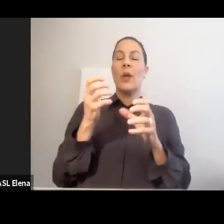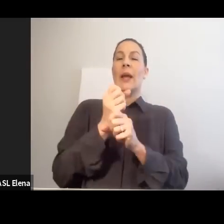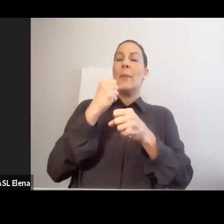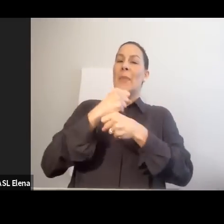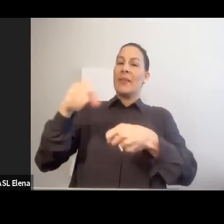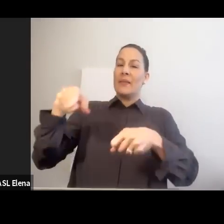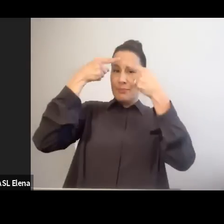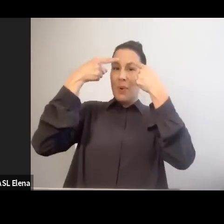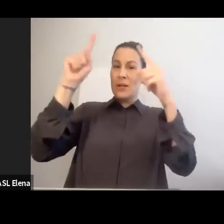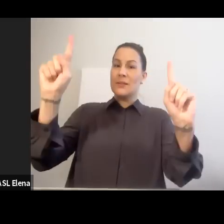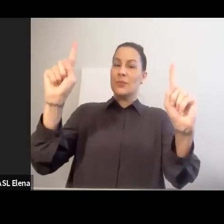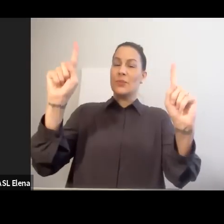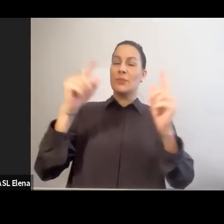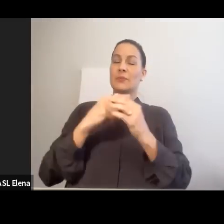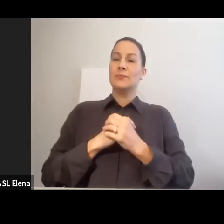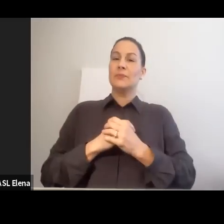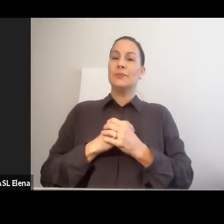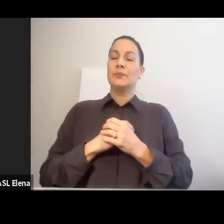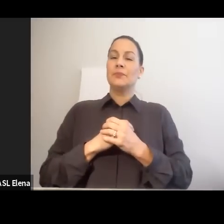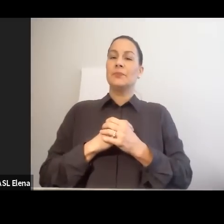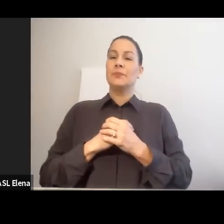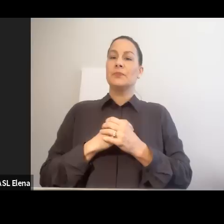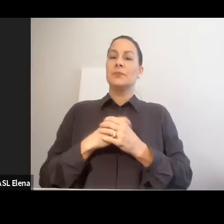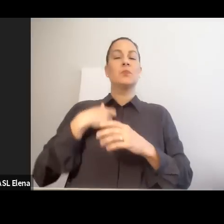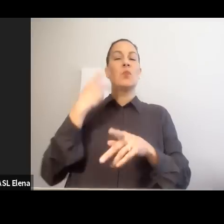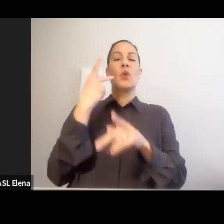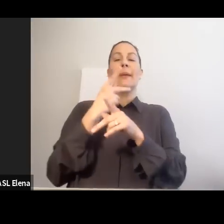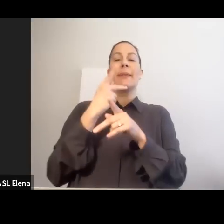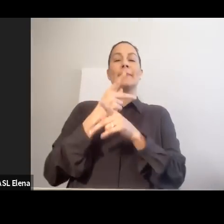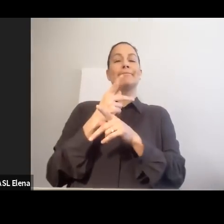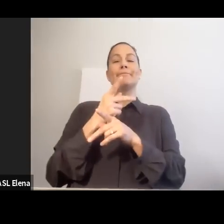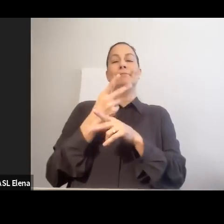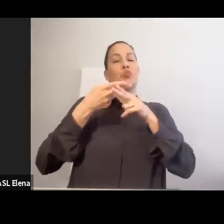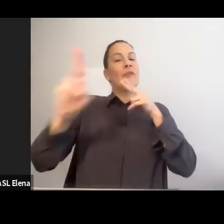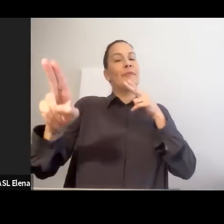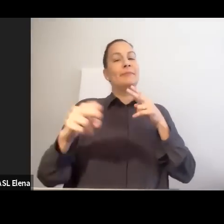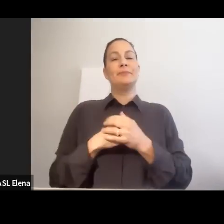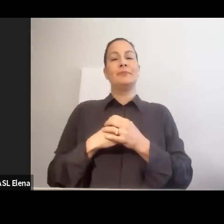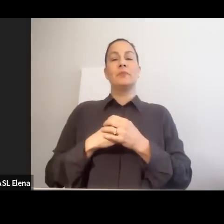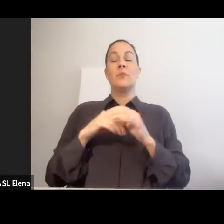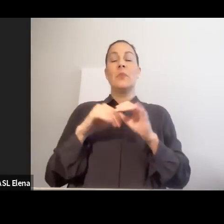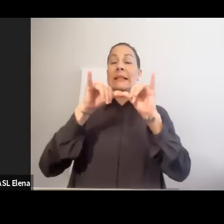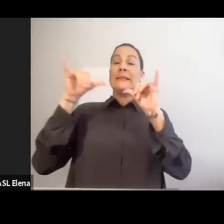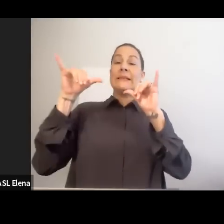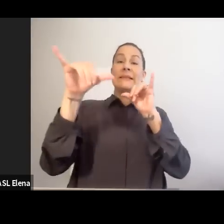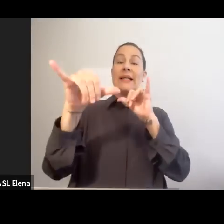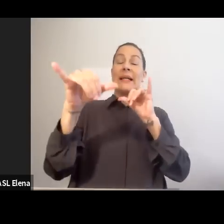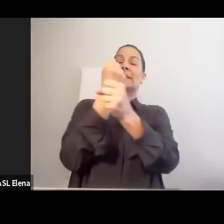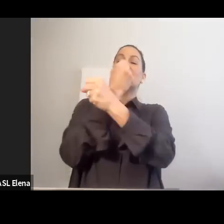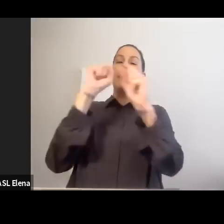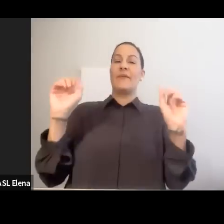possible. I'm going to keep this really quick. Just stay safe